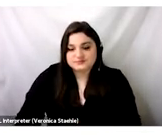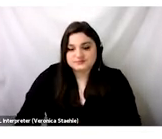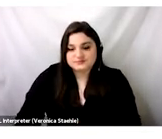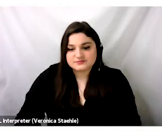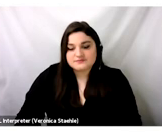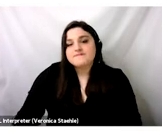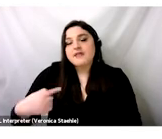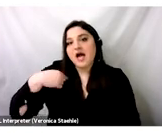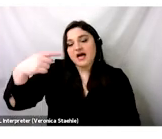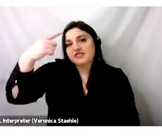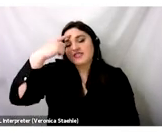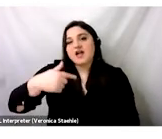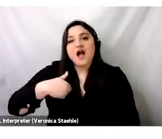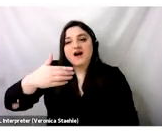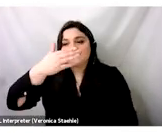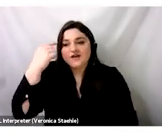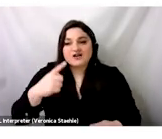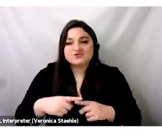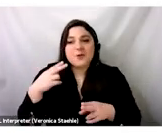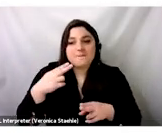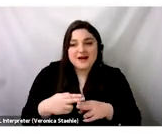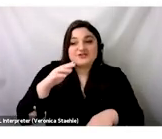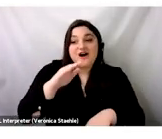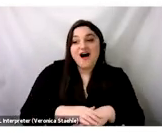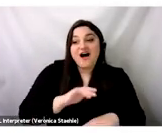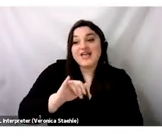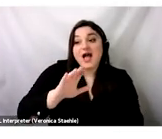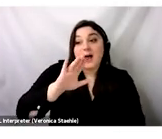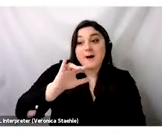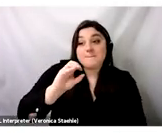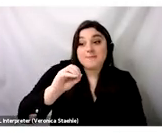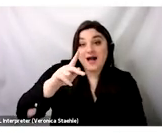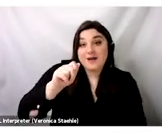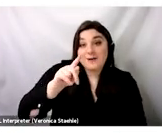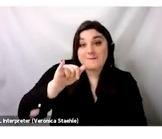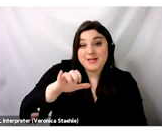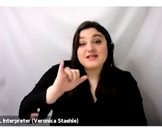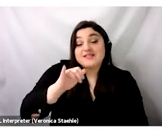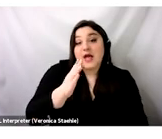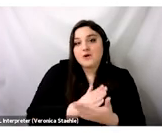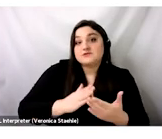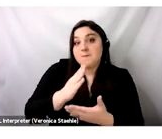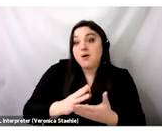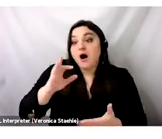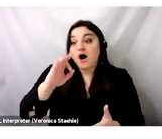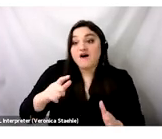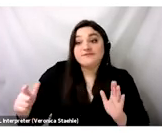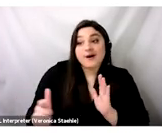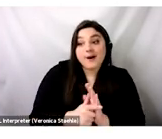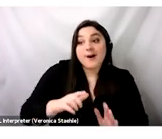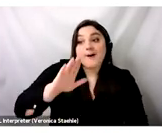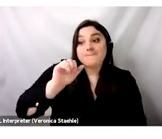to reference verbally the slide of bioplastics. It's from the BAN List 2.0, BAN,